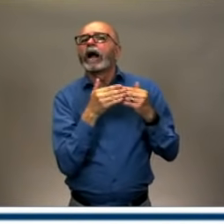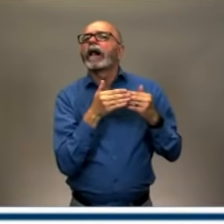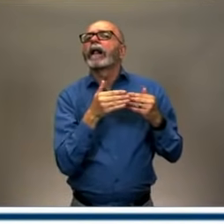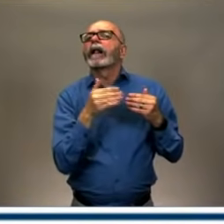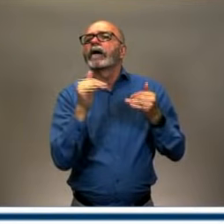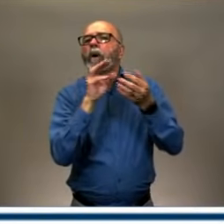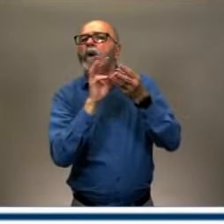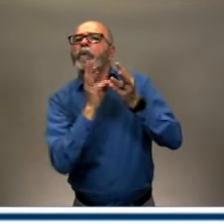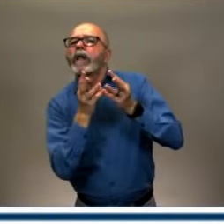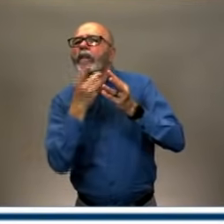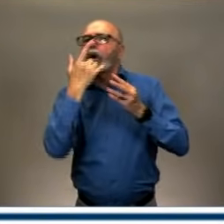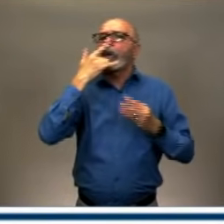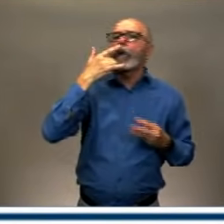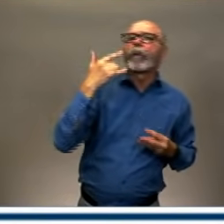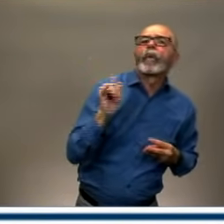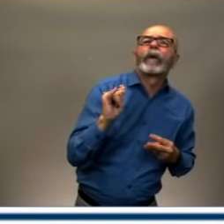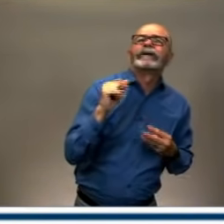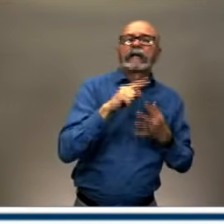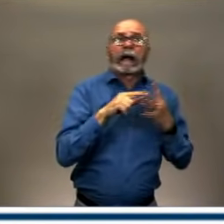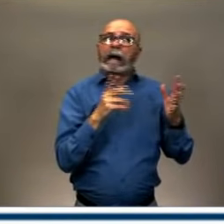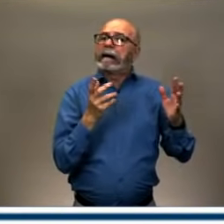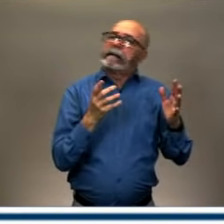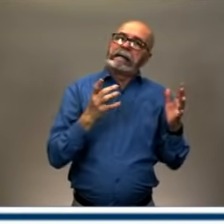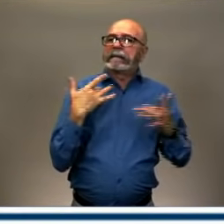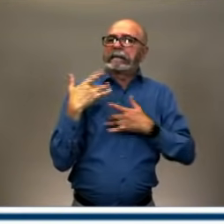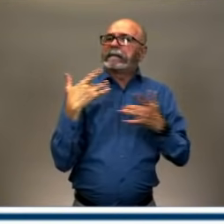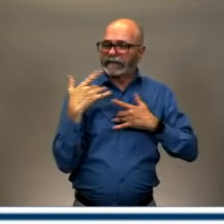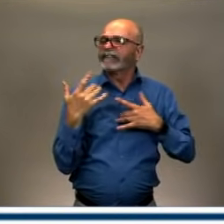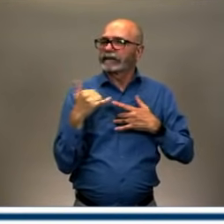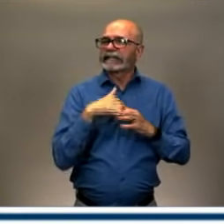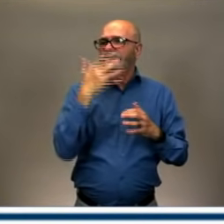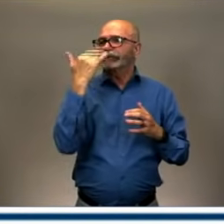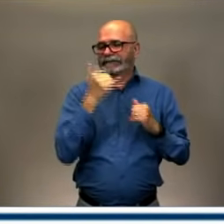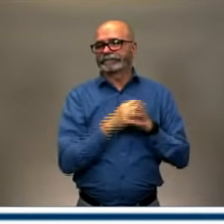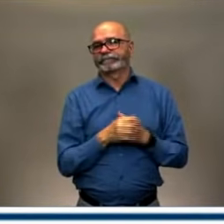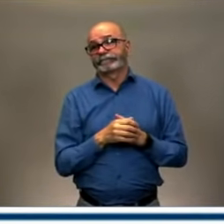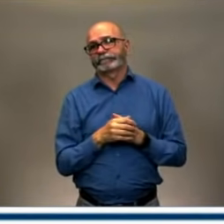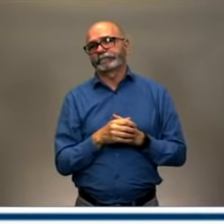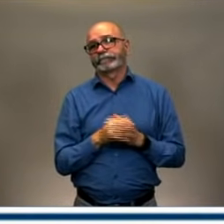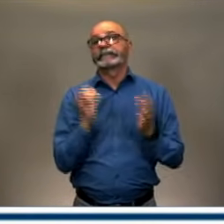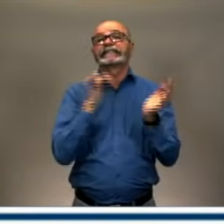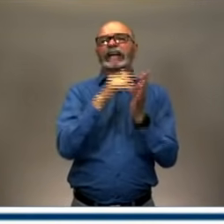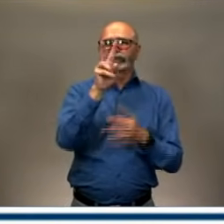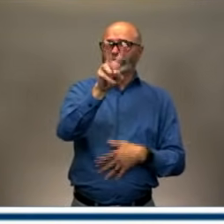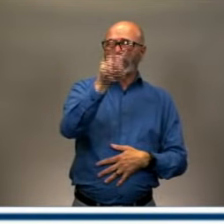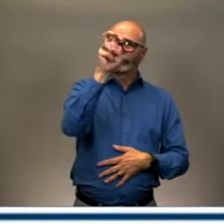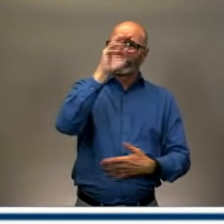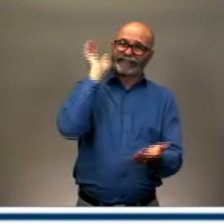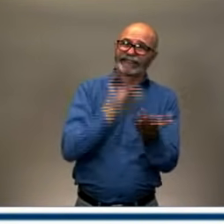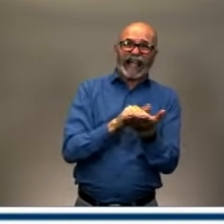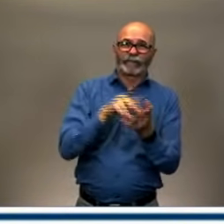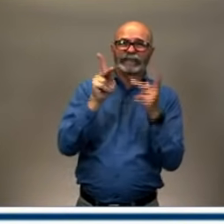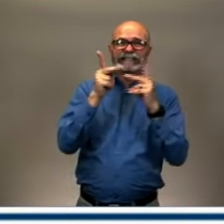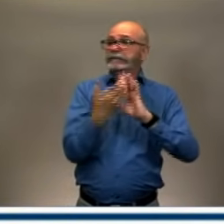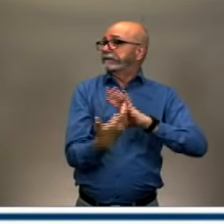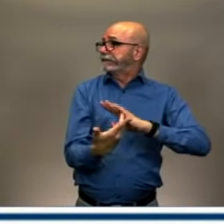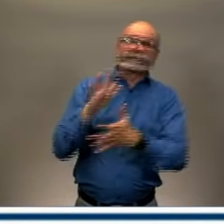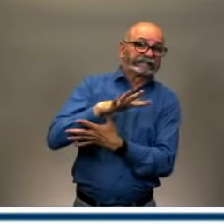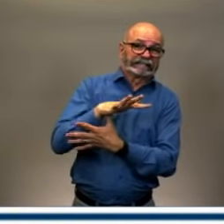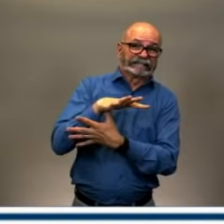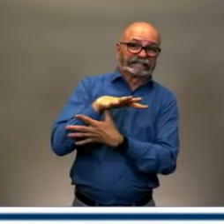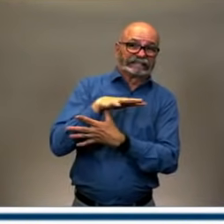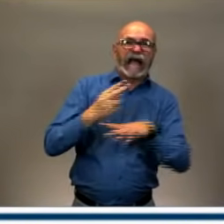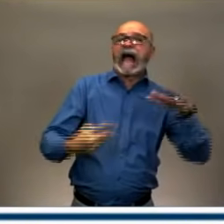winter. We have about 200,000 people in our highest priority groups, frontline healthcare